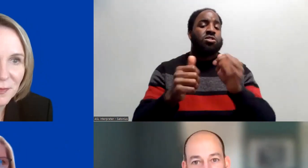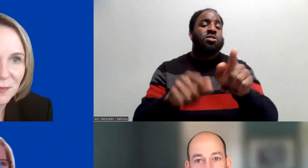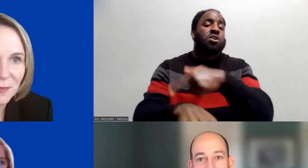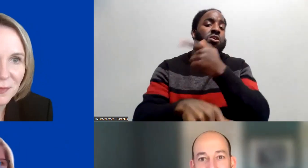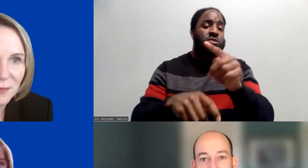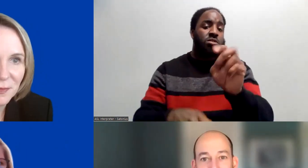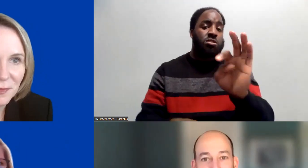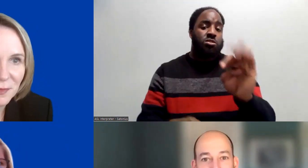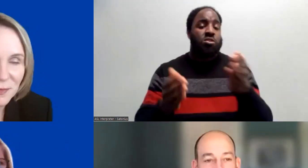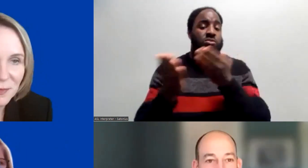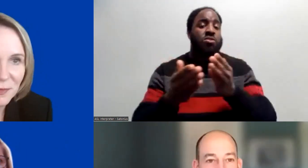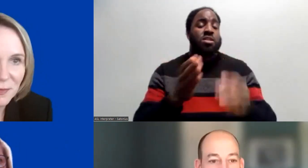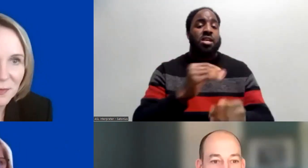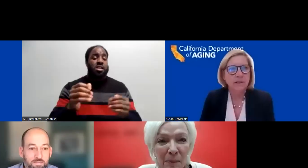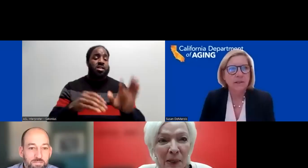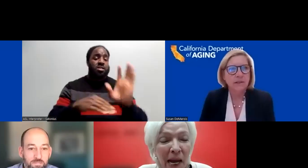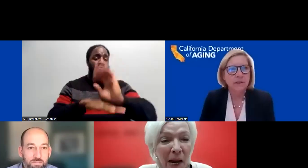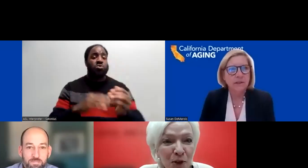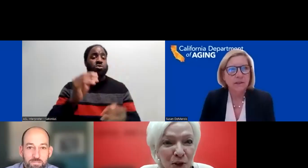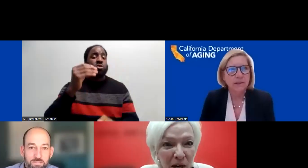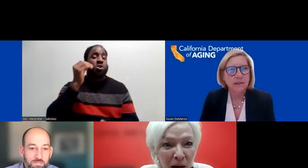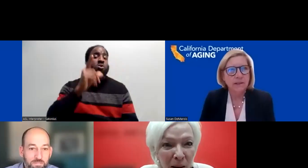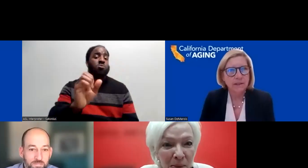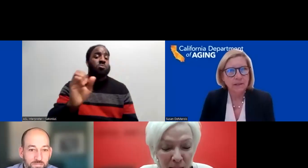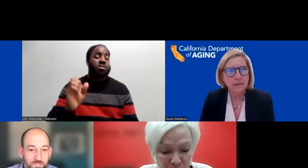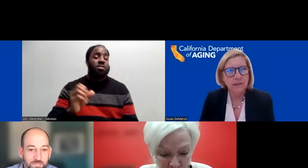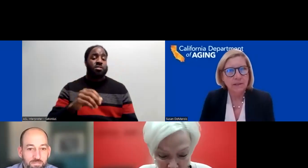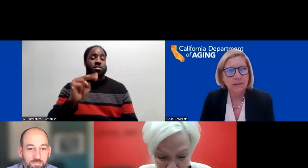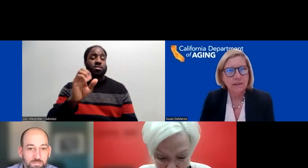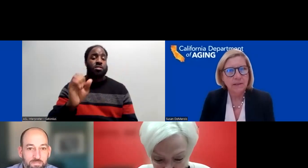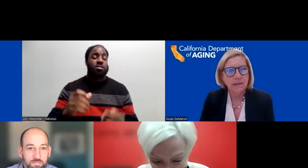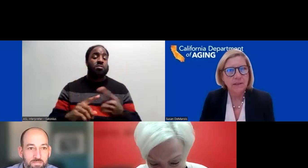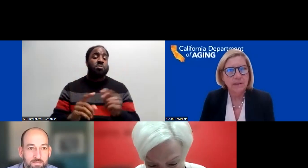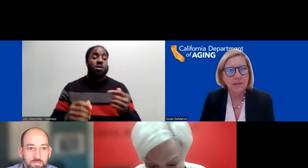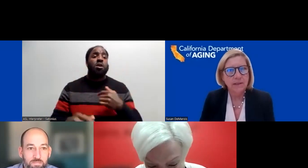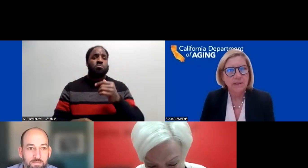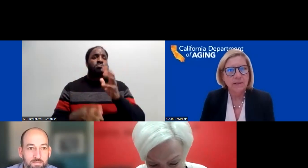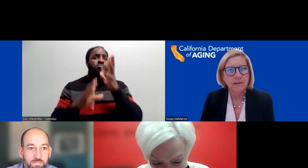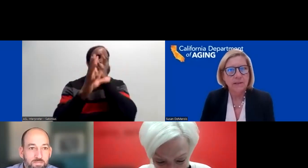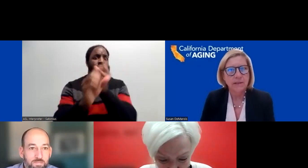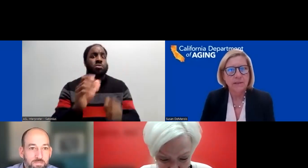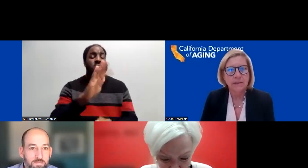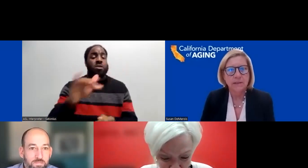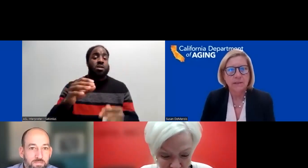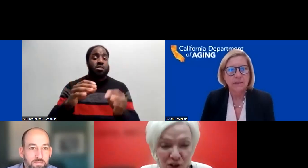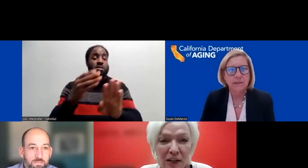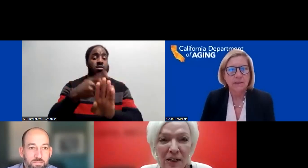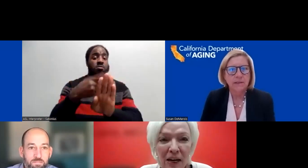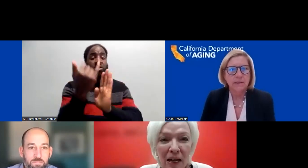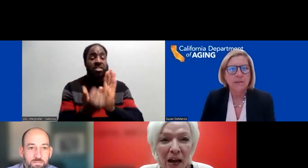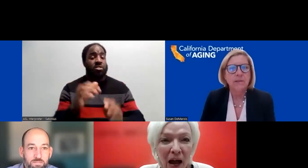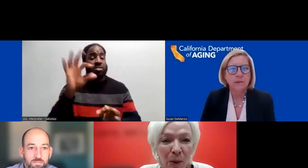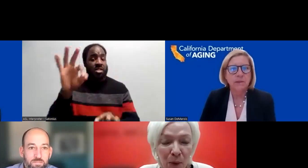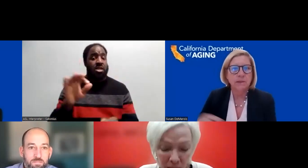and supports in homelessness. But I'm captured, Sarah, by Initiative 9 on